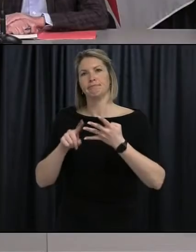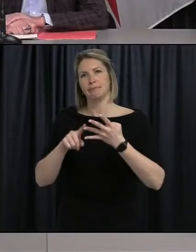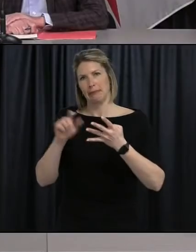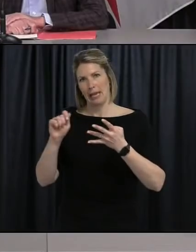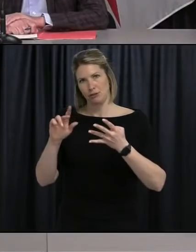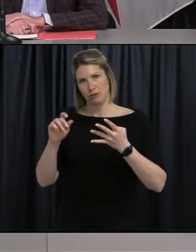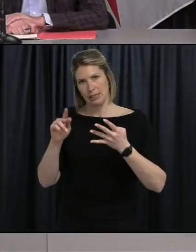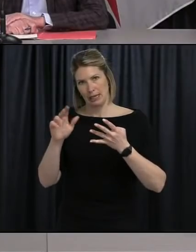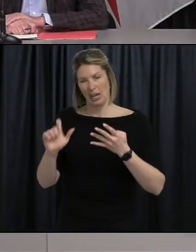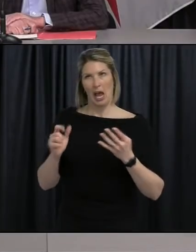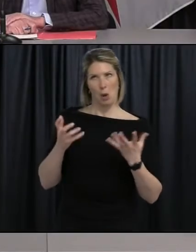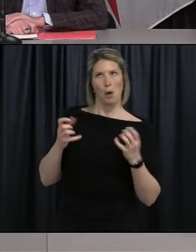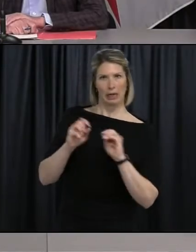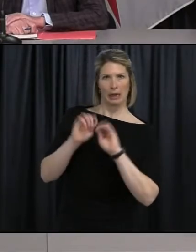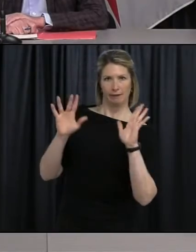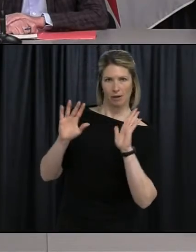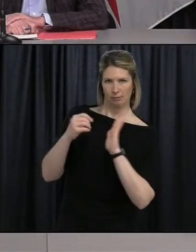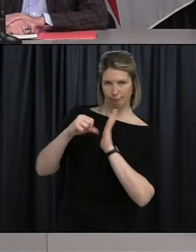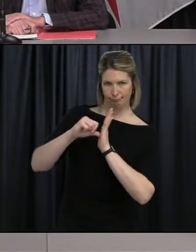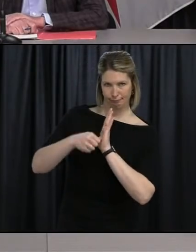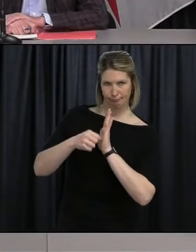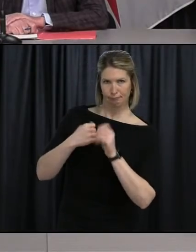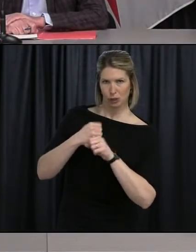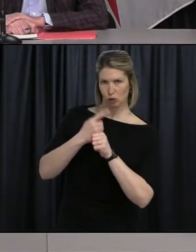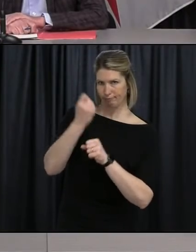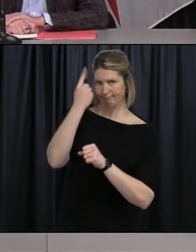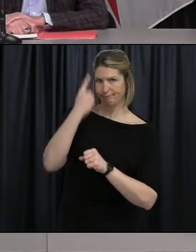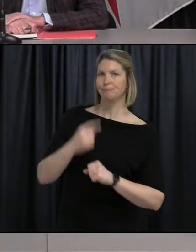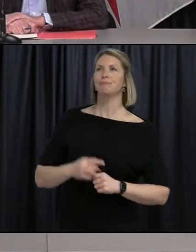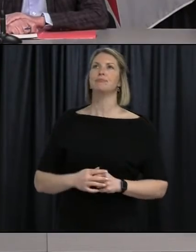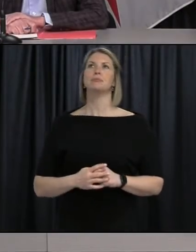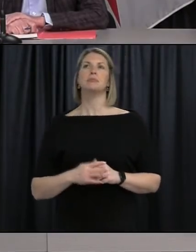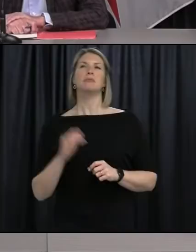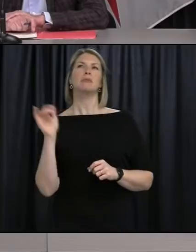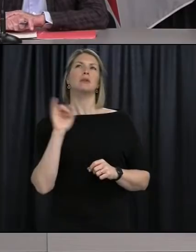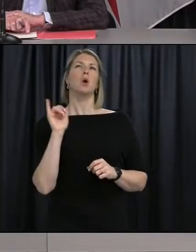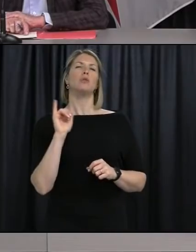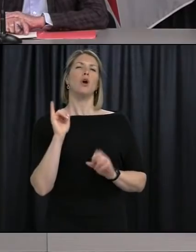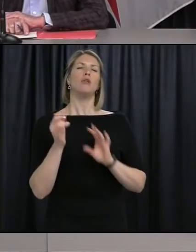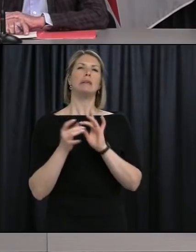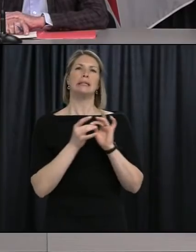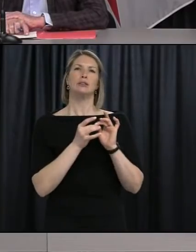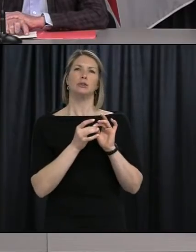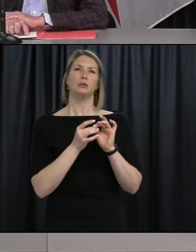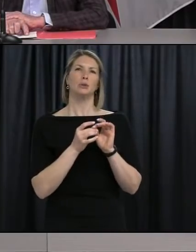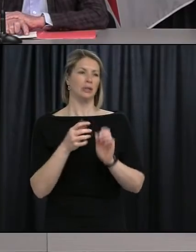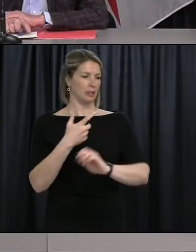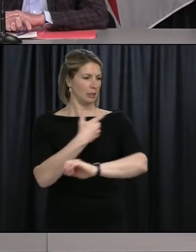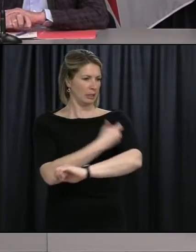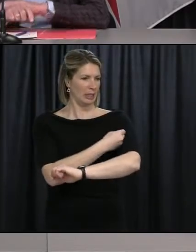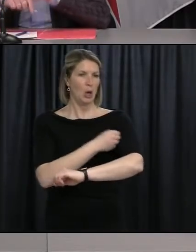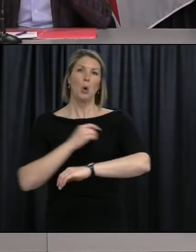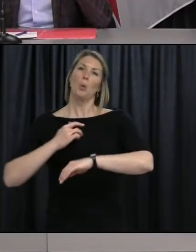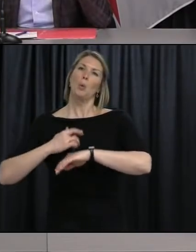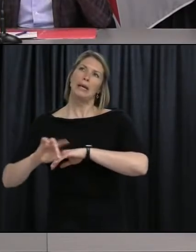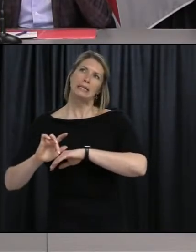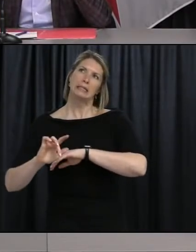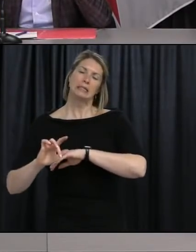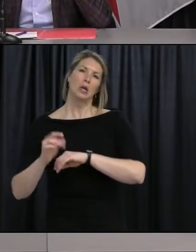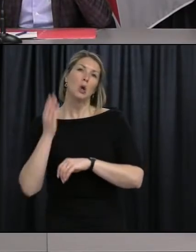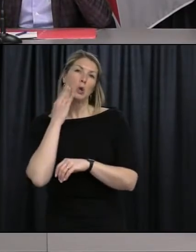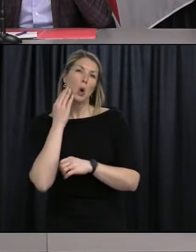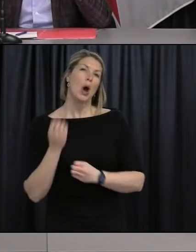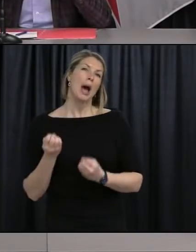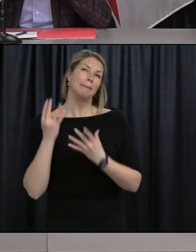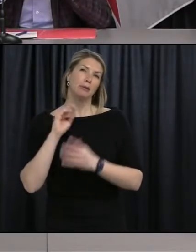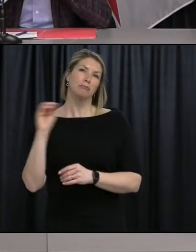And I want to ask about wastage. Do we have any stats in terms of what percentage of the doses have been wasted? And